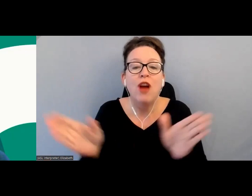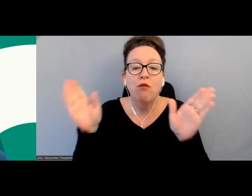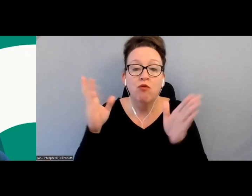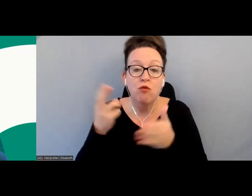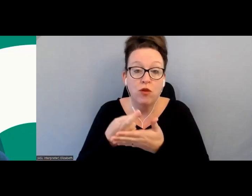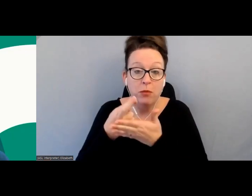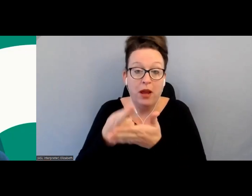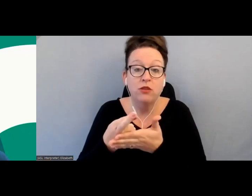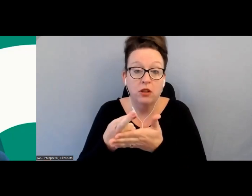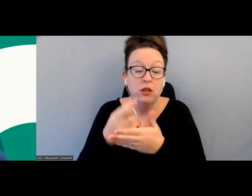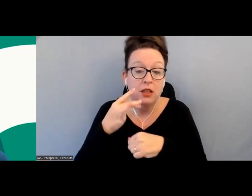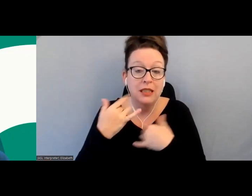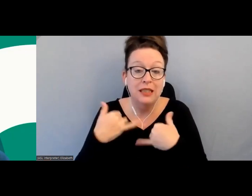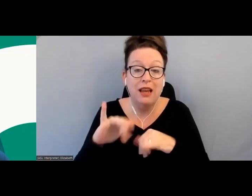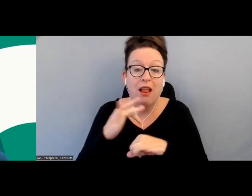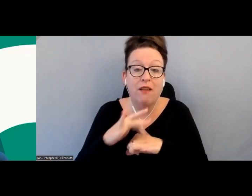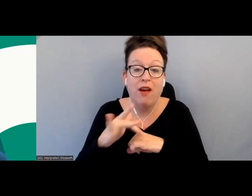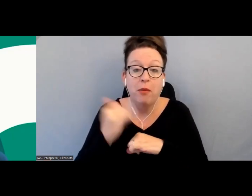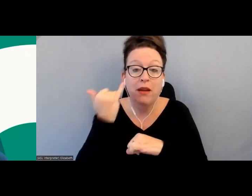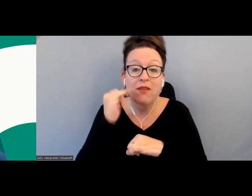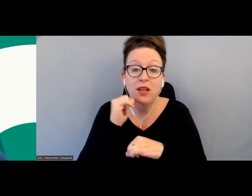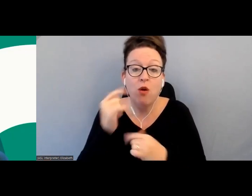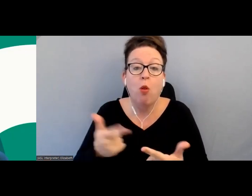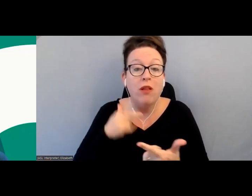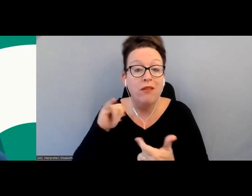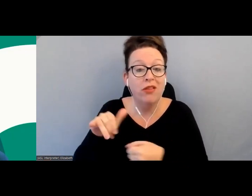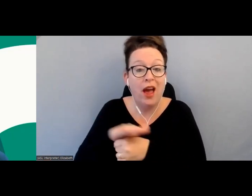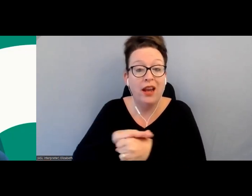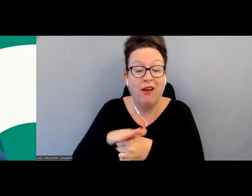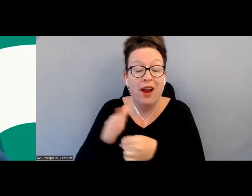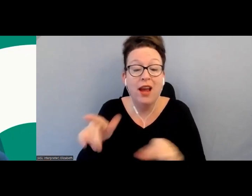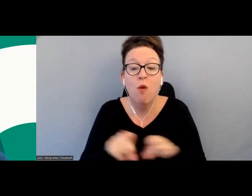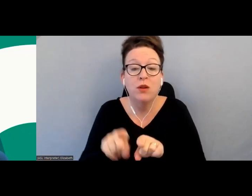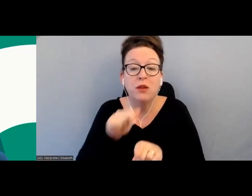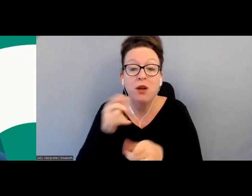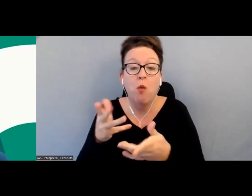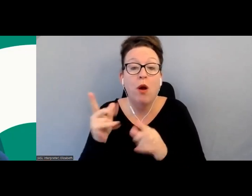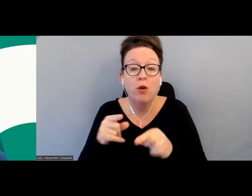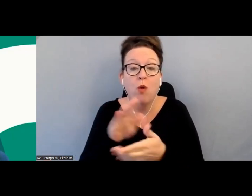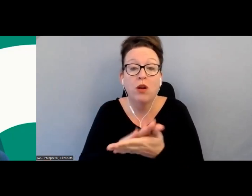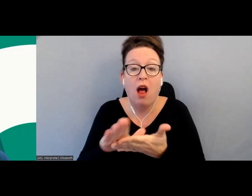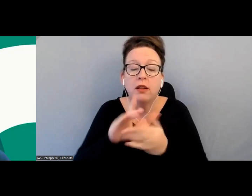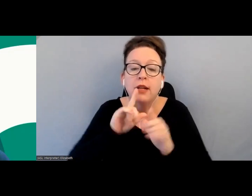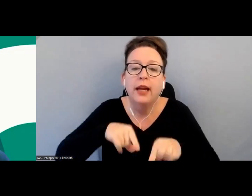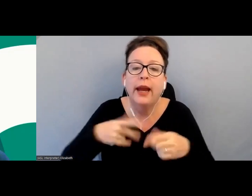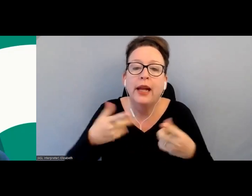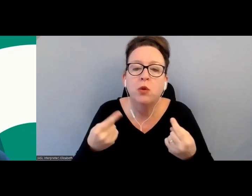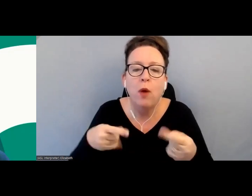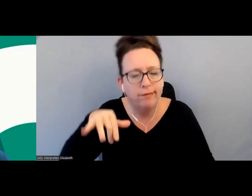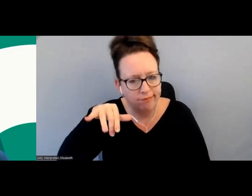the catchment area and I don't want to go to college? And the answer is absolutely yes.